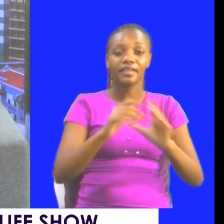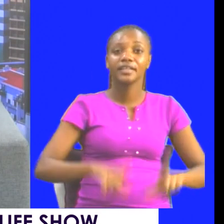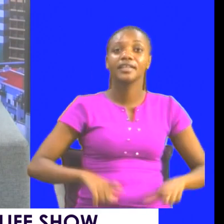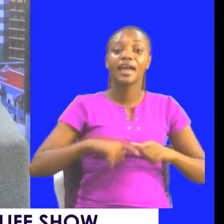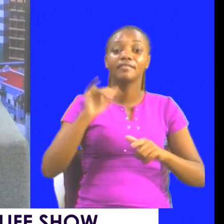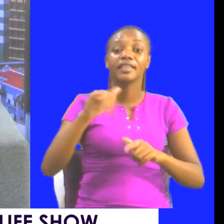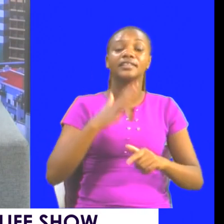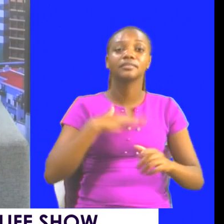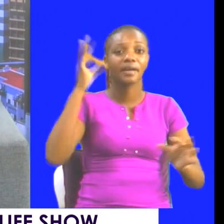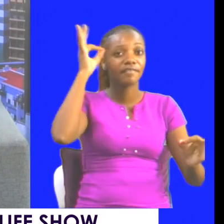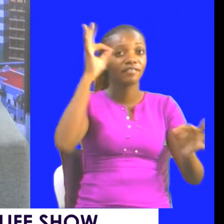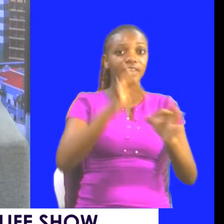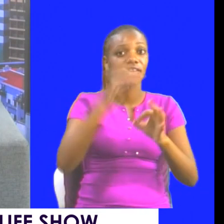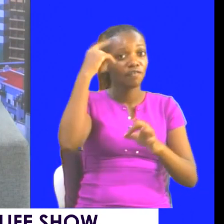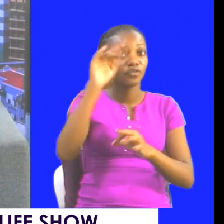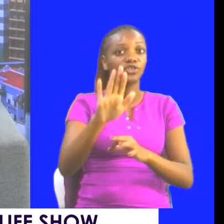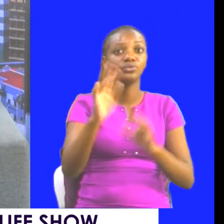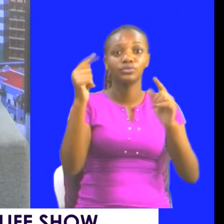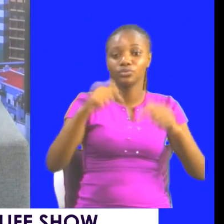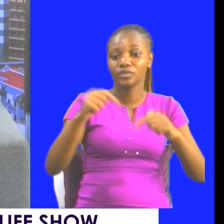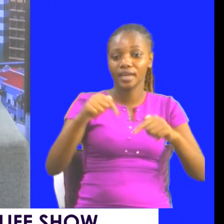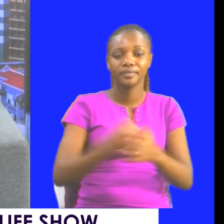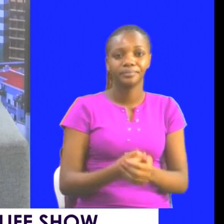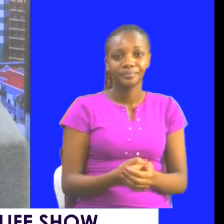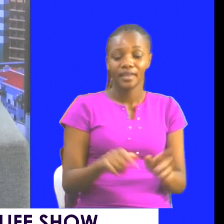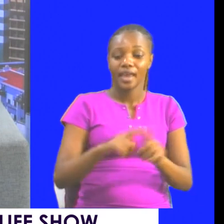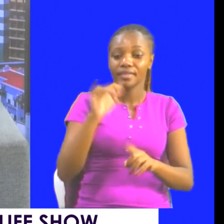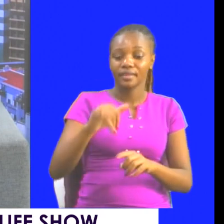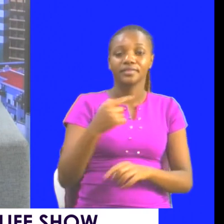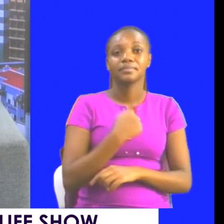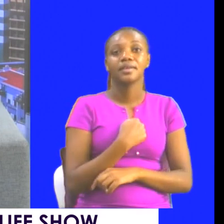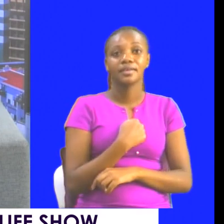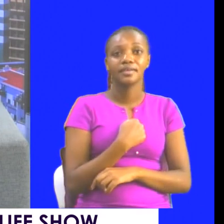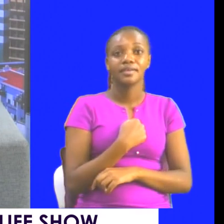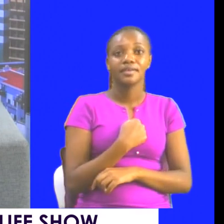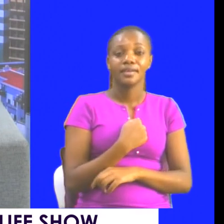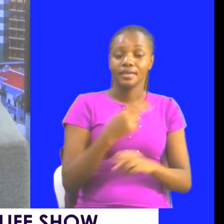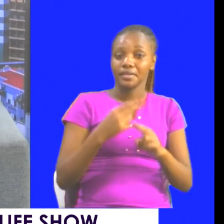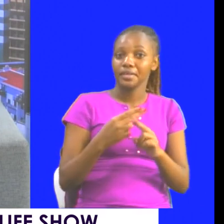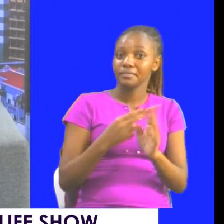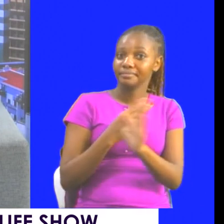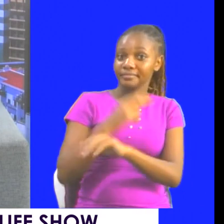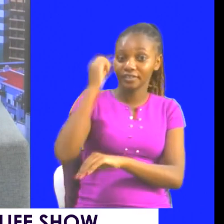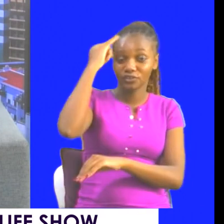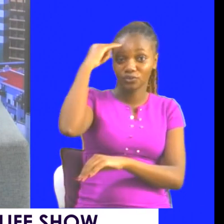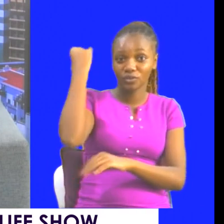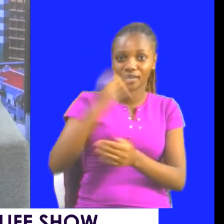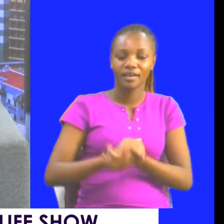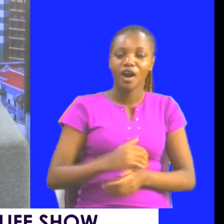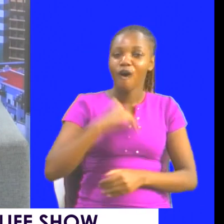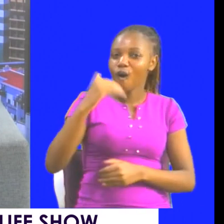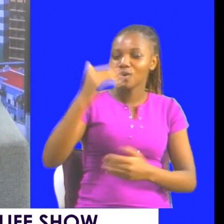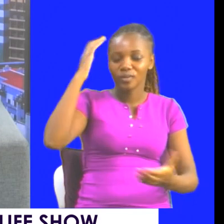faith for you today. And that is who I am. My name is JONA SIMBA, always